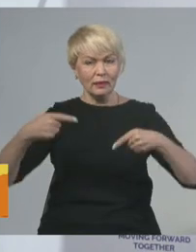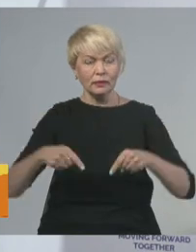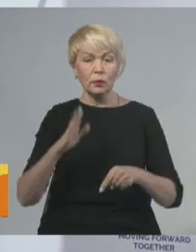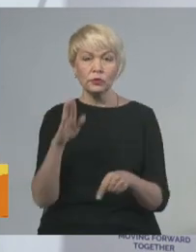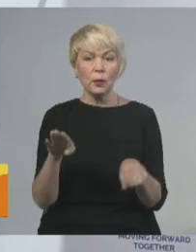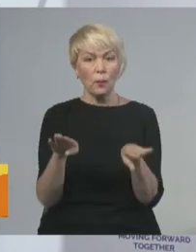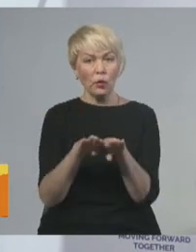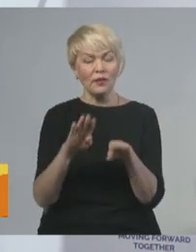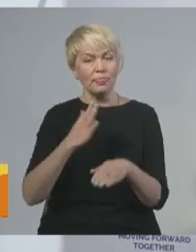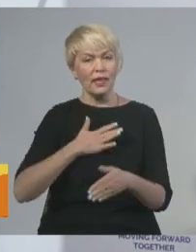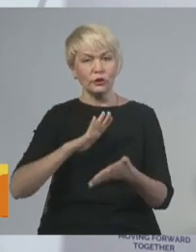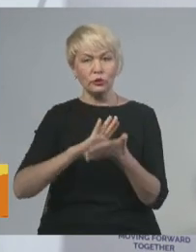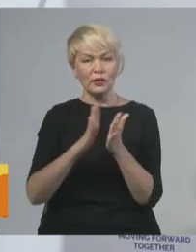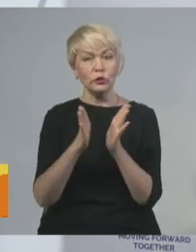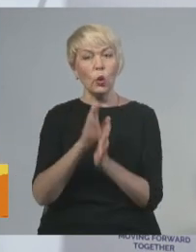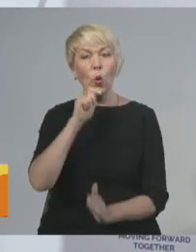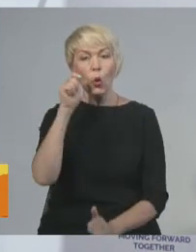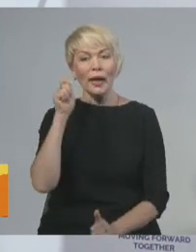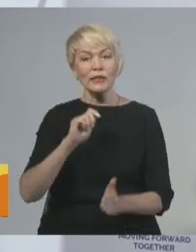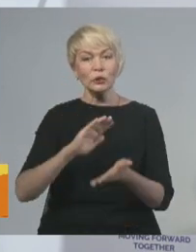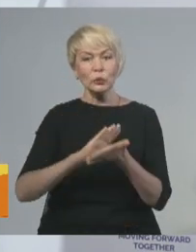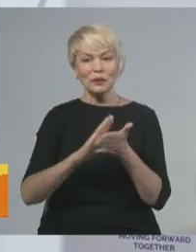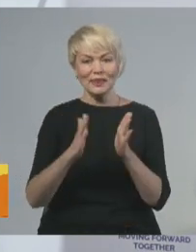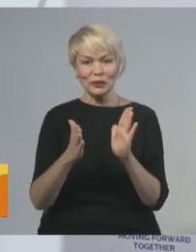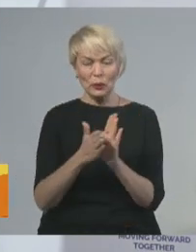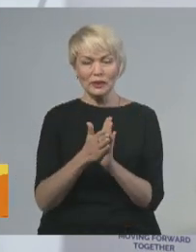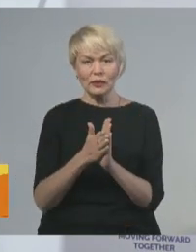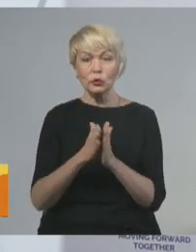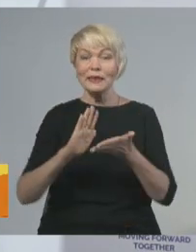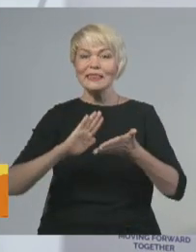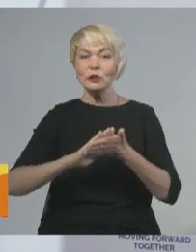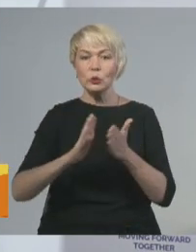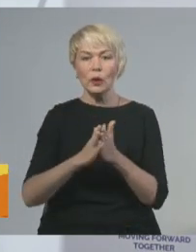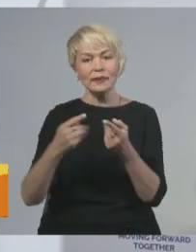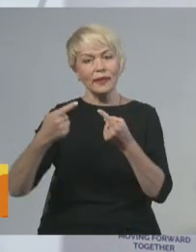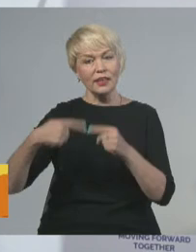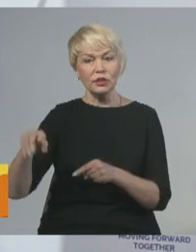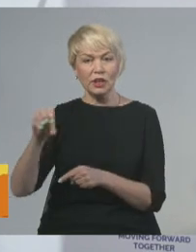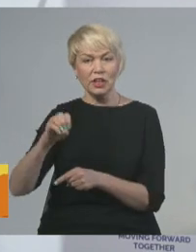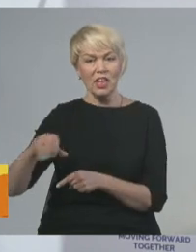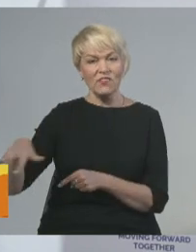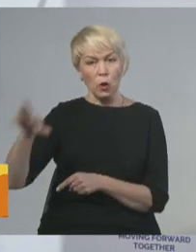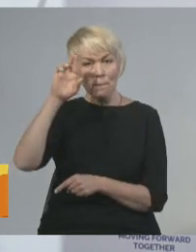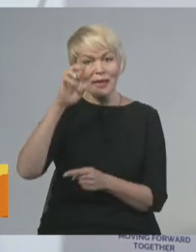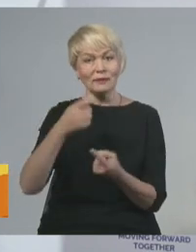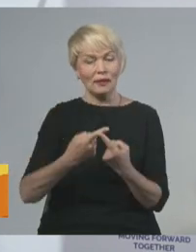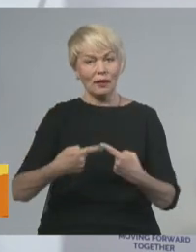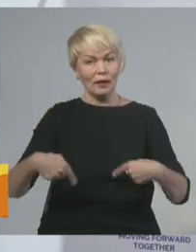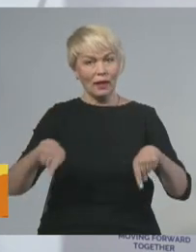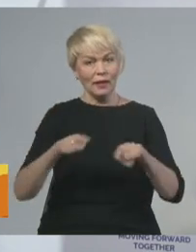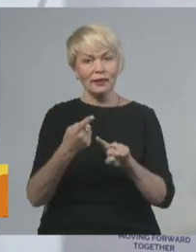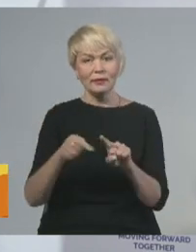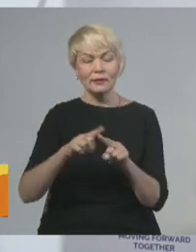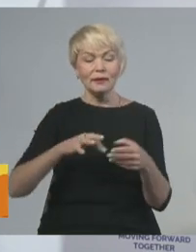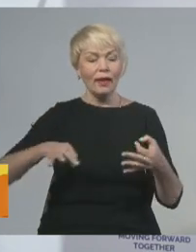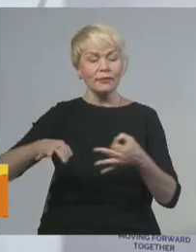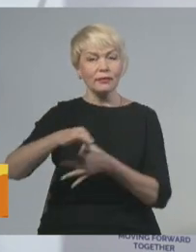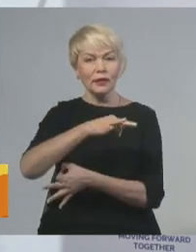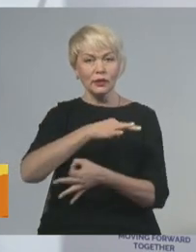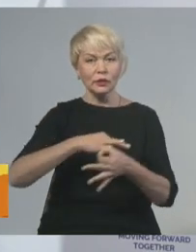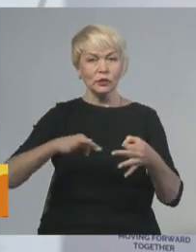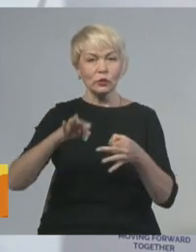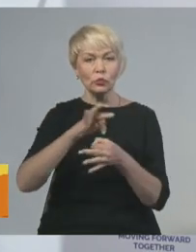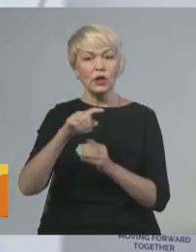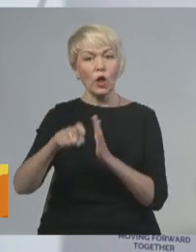coronavirus crisis we shall compare our situation in ukraine with the situations of other european countries and this